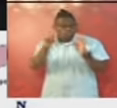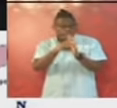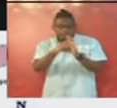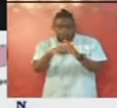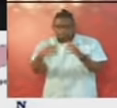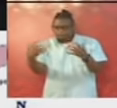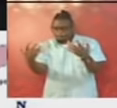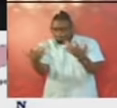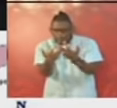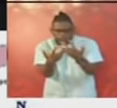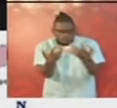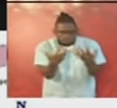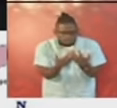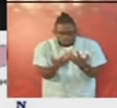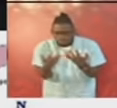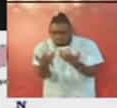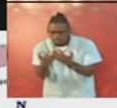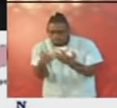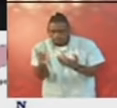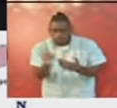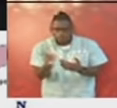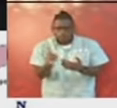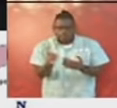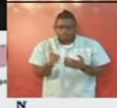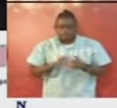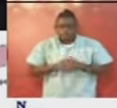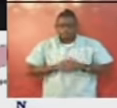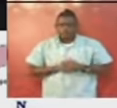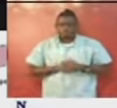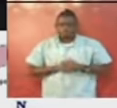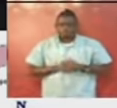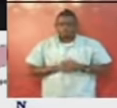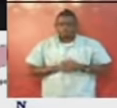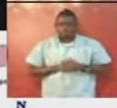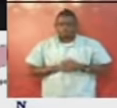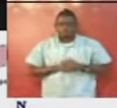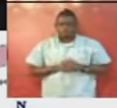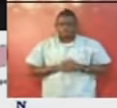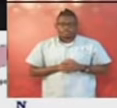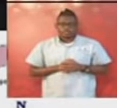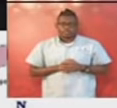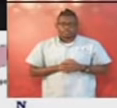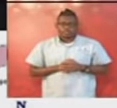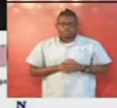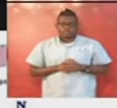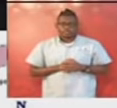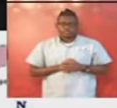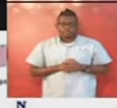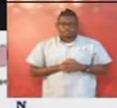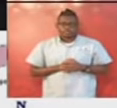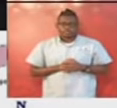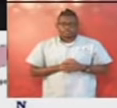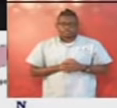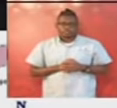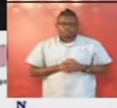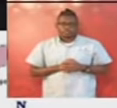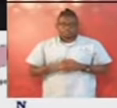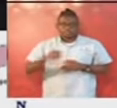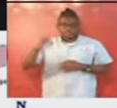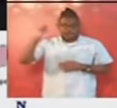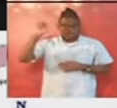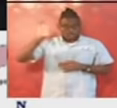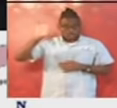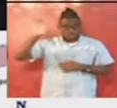that particular county being less than in the rest of the country. So St. Andrew, St. David, as well as Tobago,